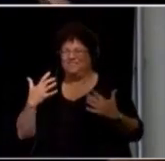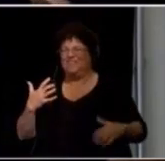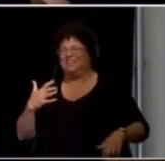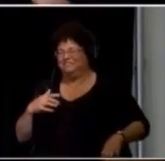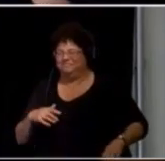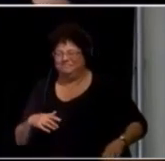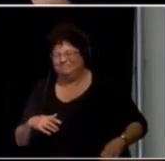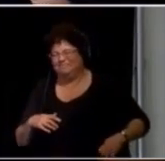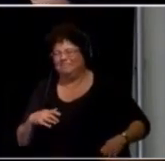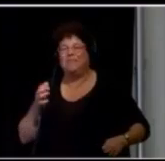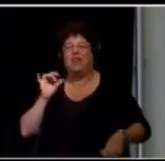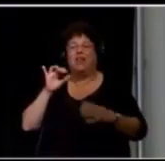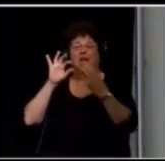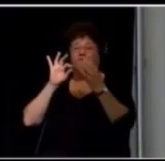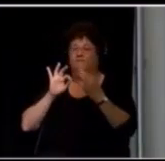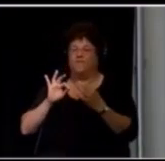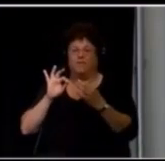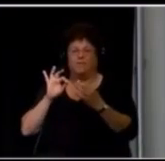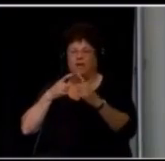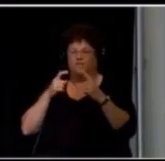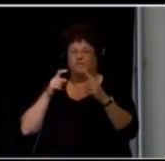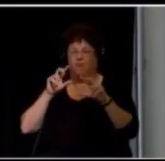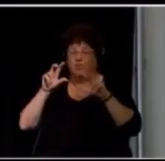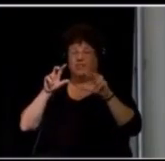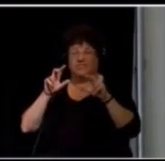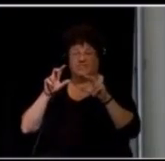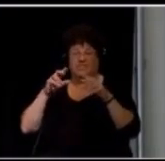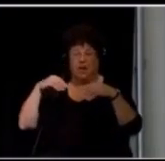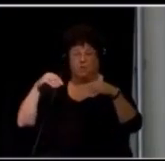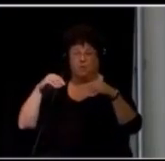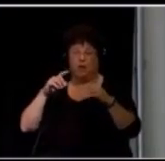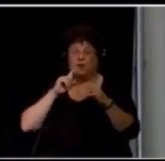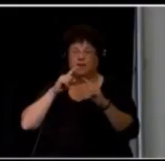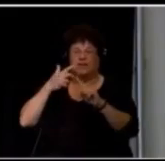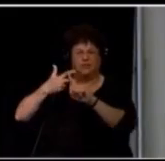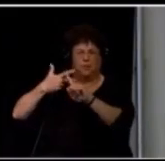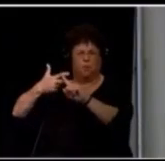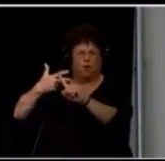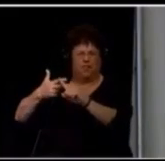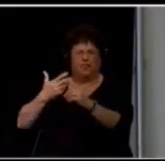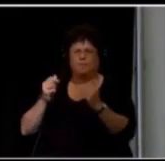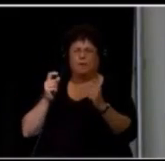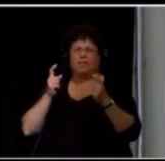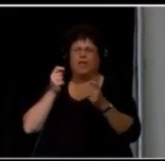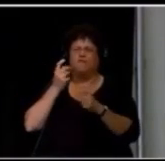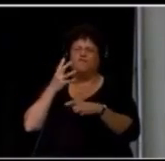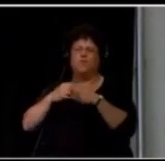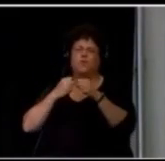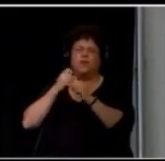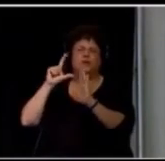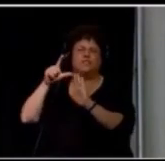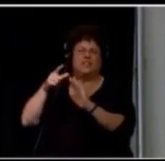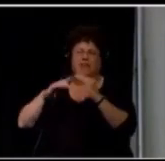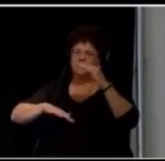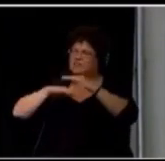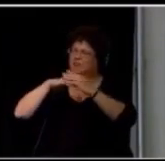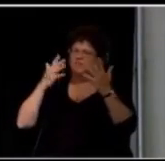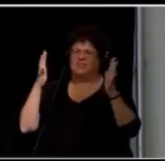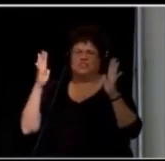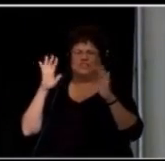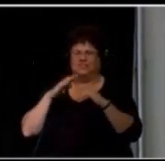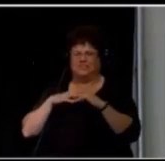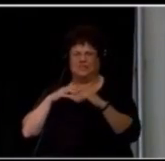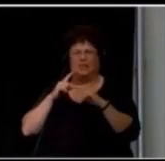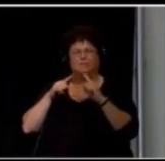It's like the feedback cycle in the stock market tends to be quarterly, and like maybe they can handle a few years max.